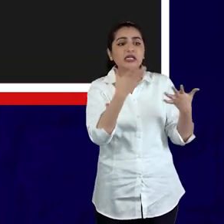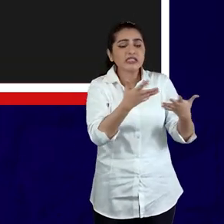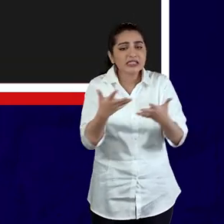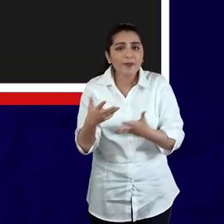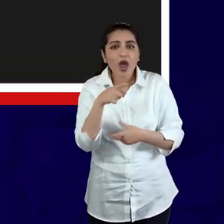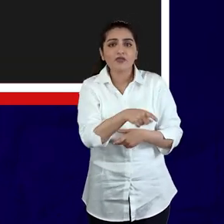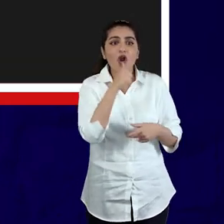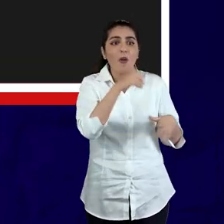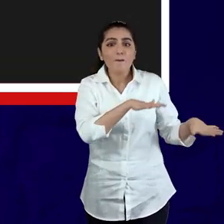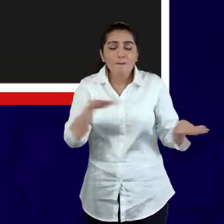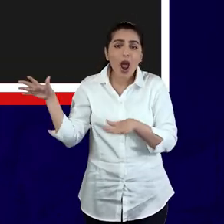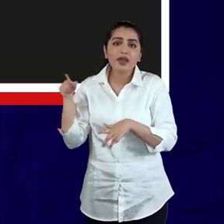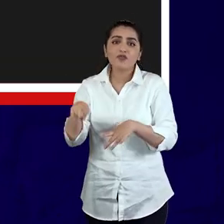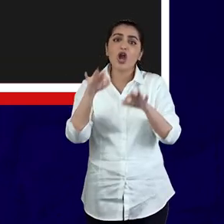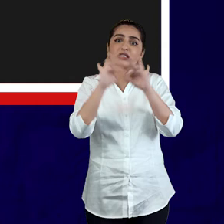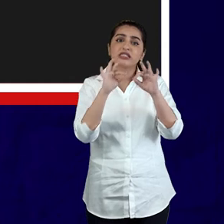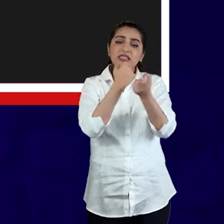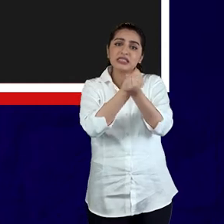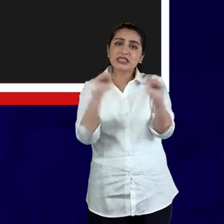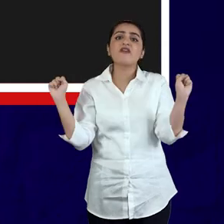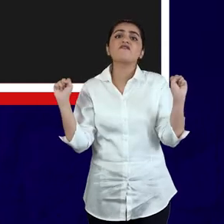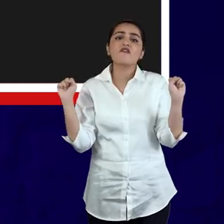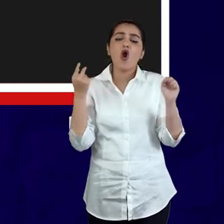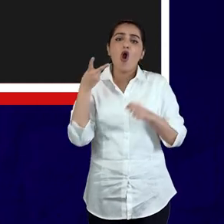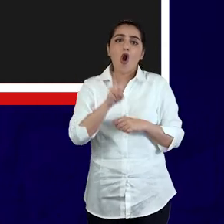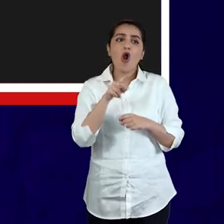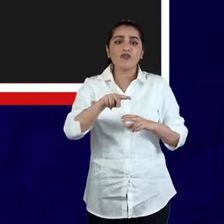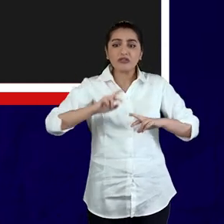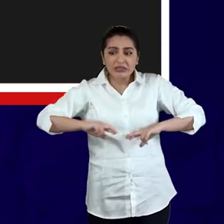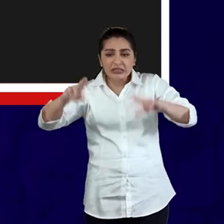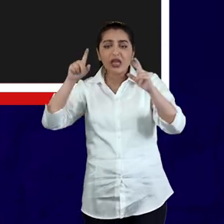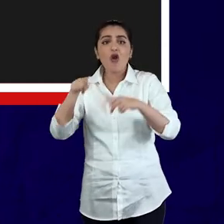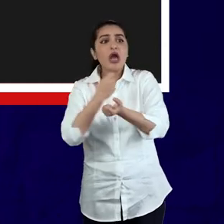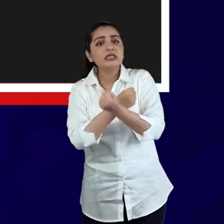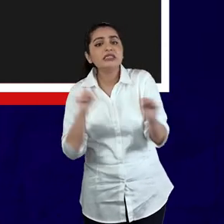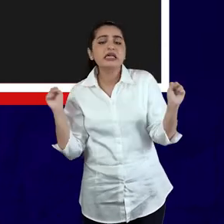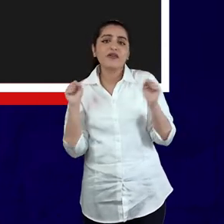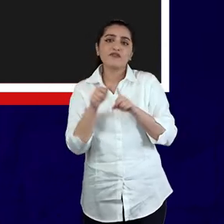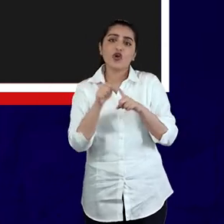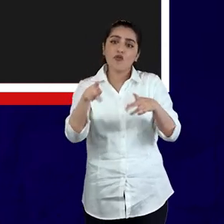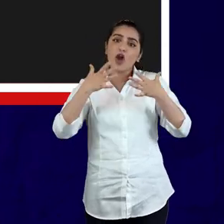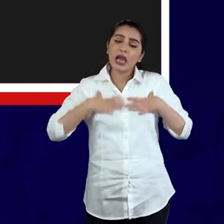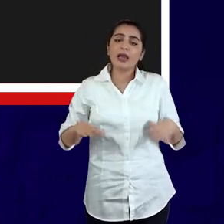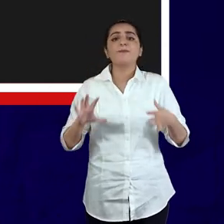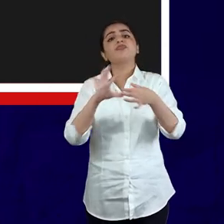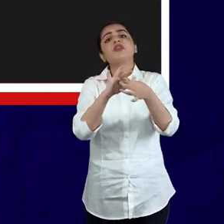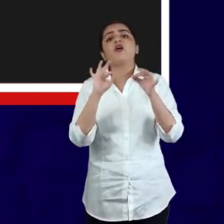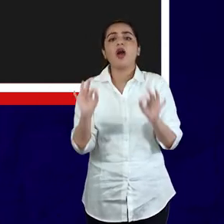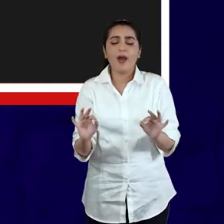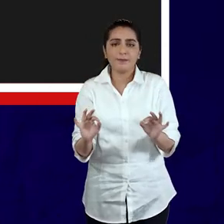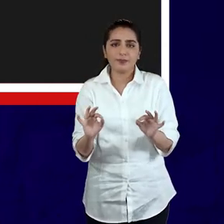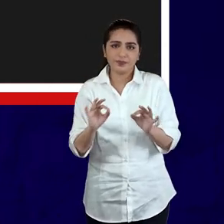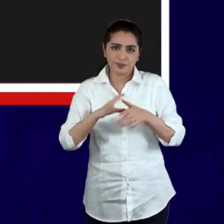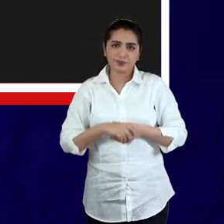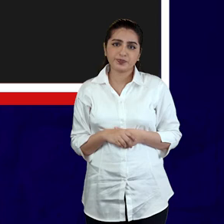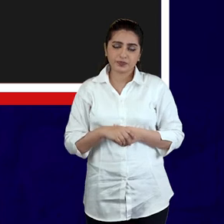or something to float, or again survive in a disaster. And I think that was one of the most exciting conversations for me, in a